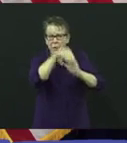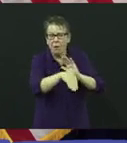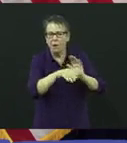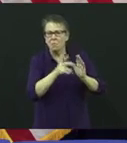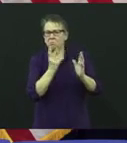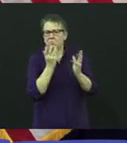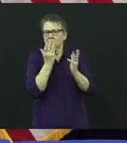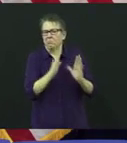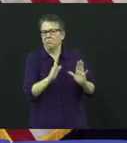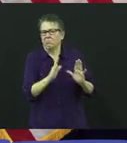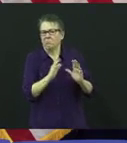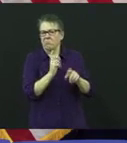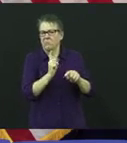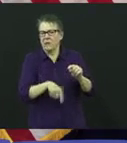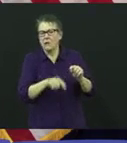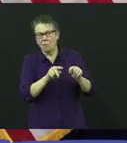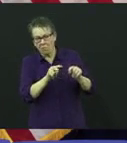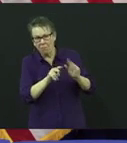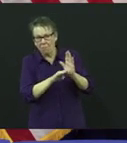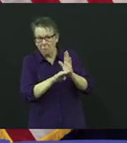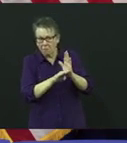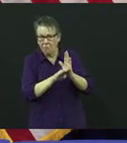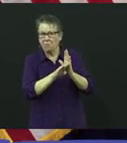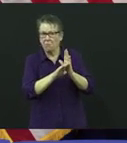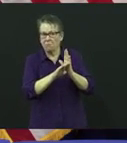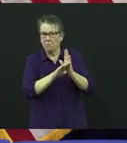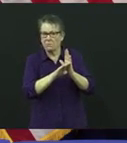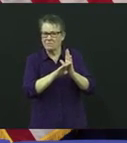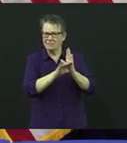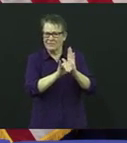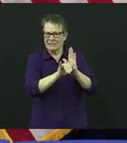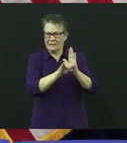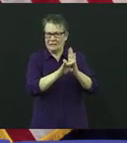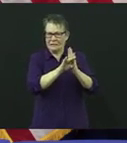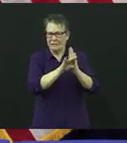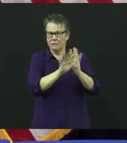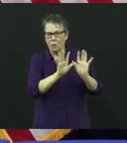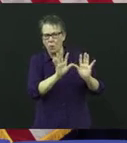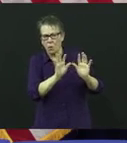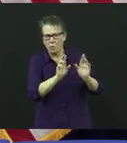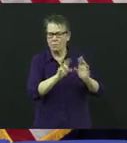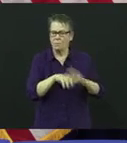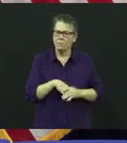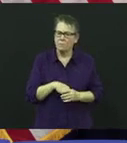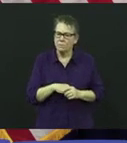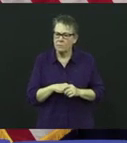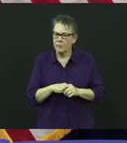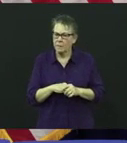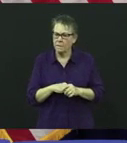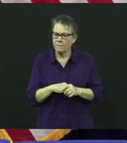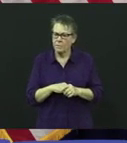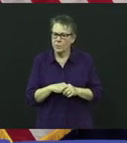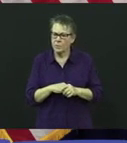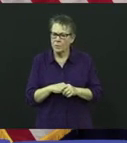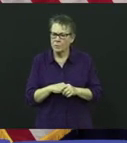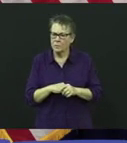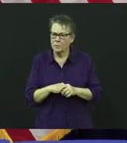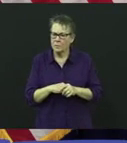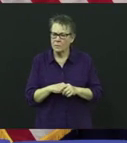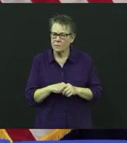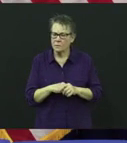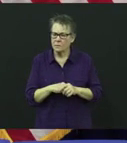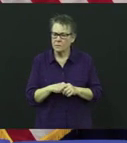believed all along have been elements of what we believe needs to be a federal